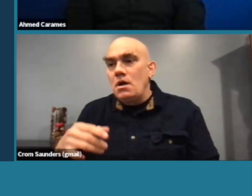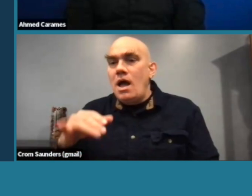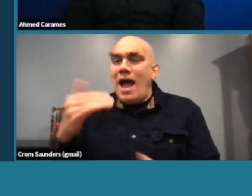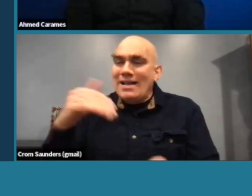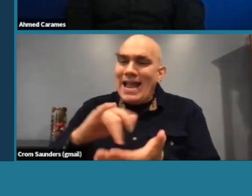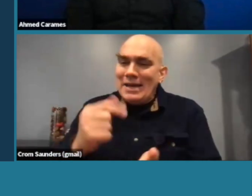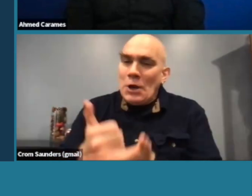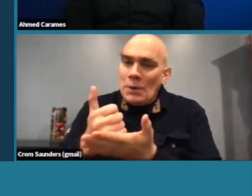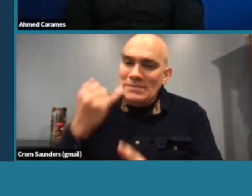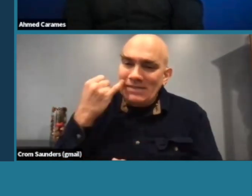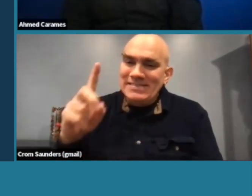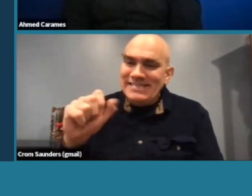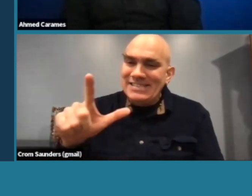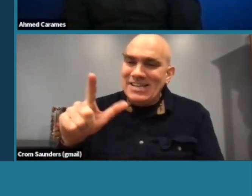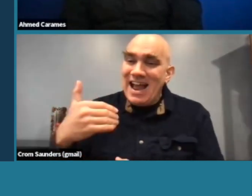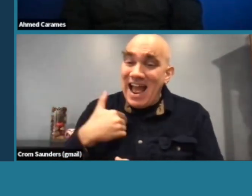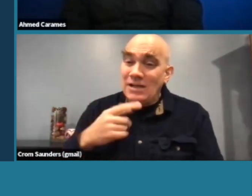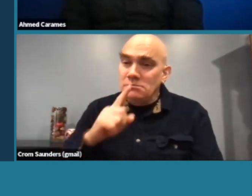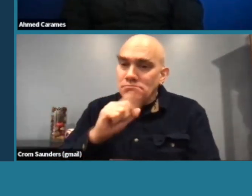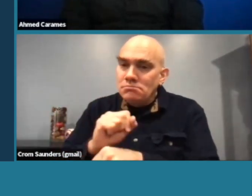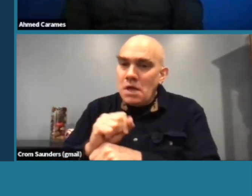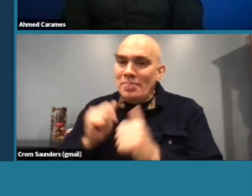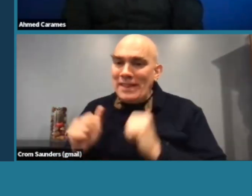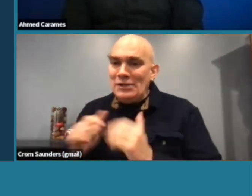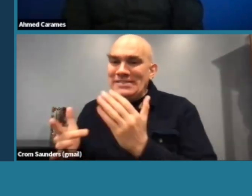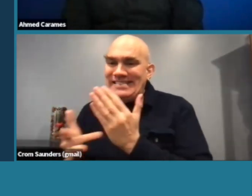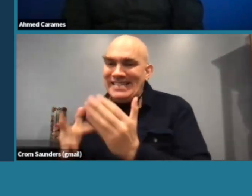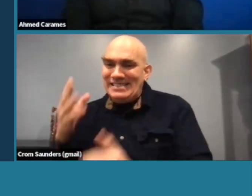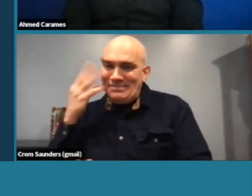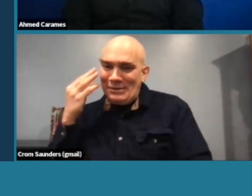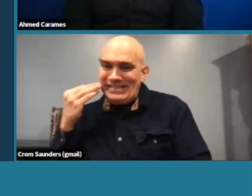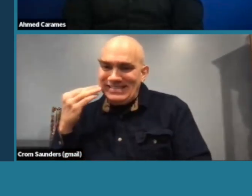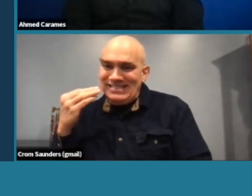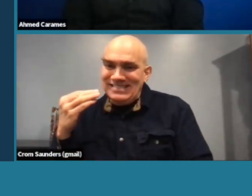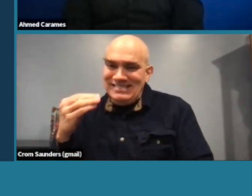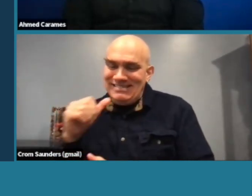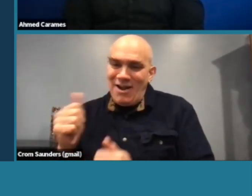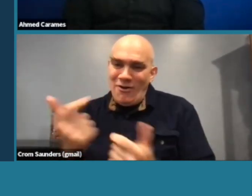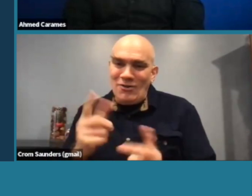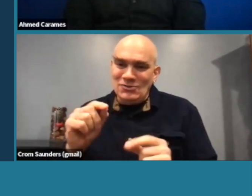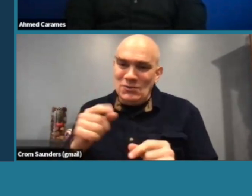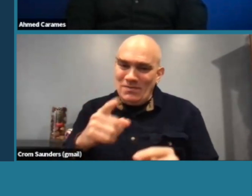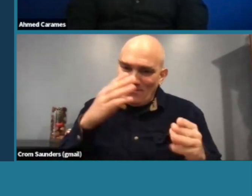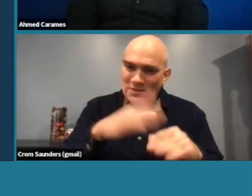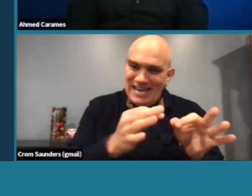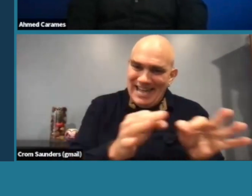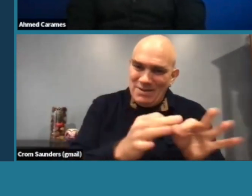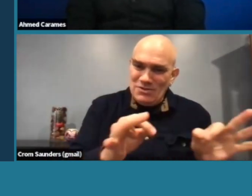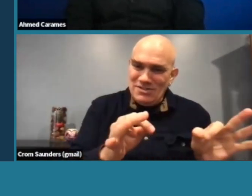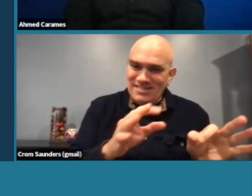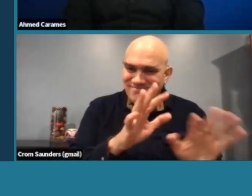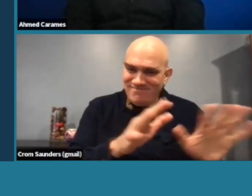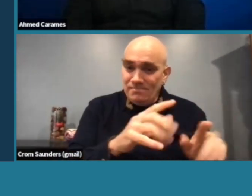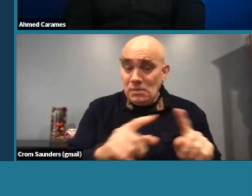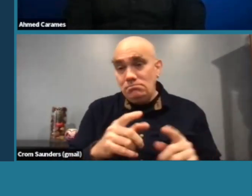There's also discussions to be had with technology. It helps if a DASL has experience